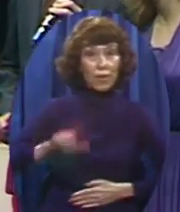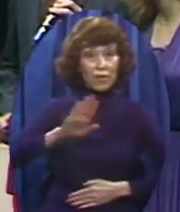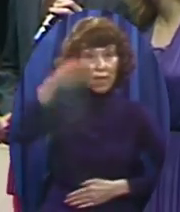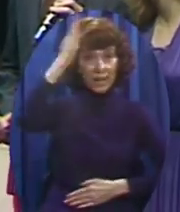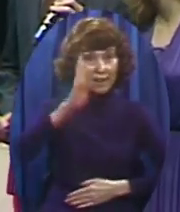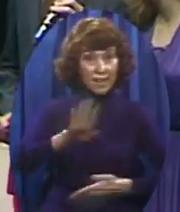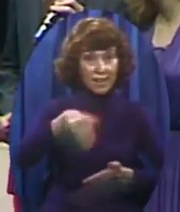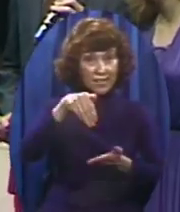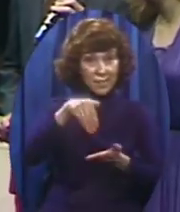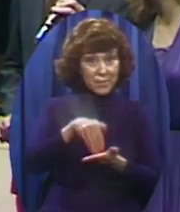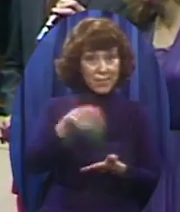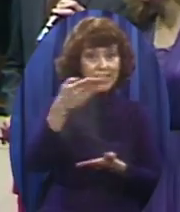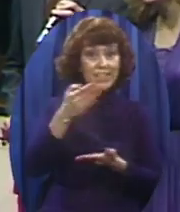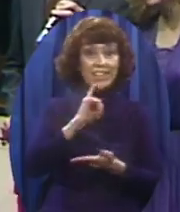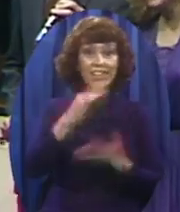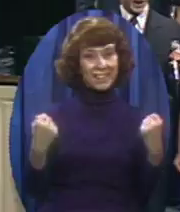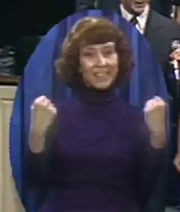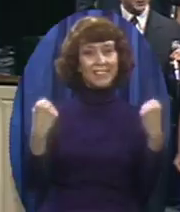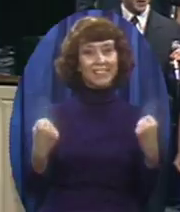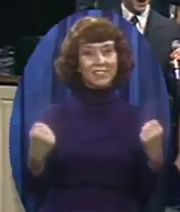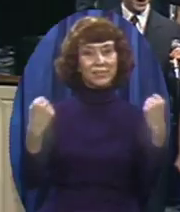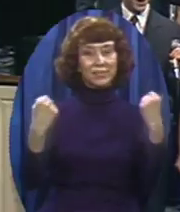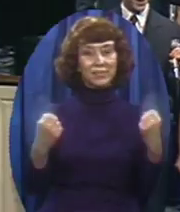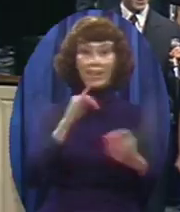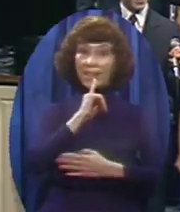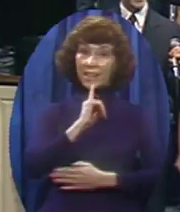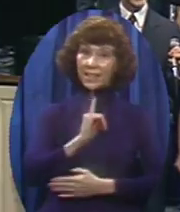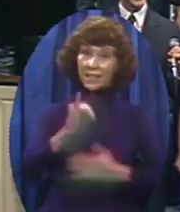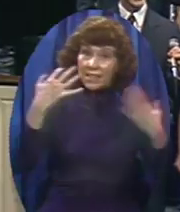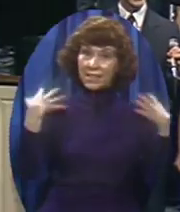thee is mighty,